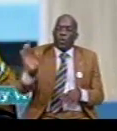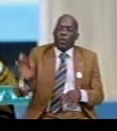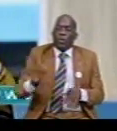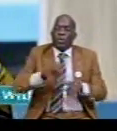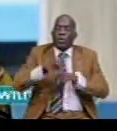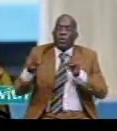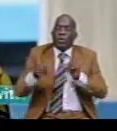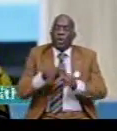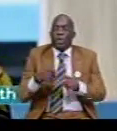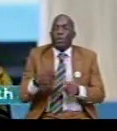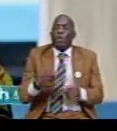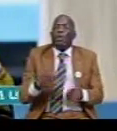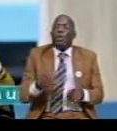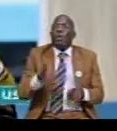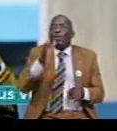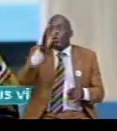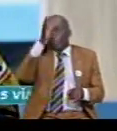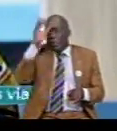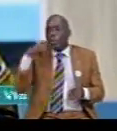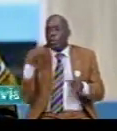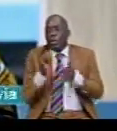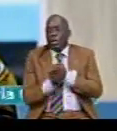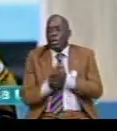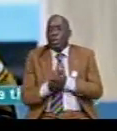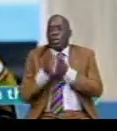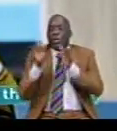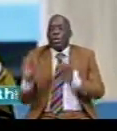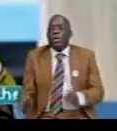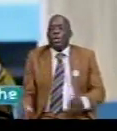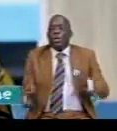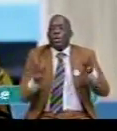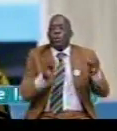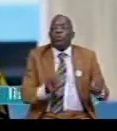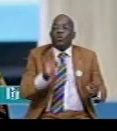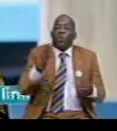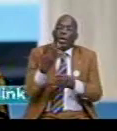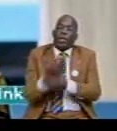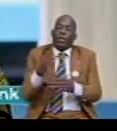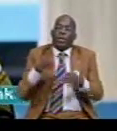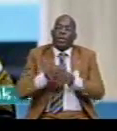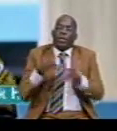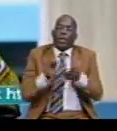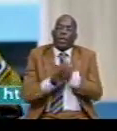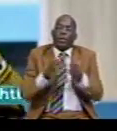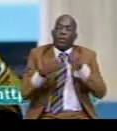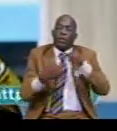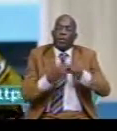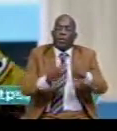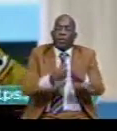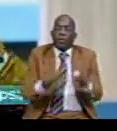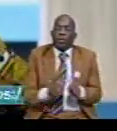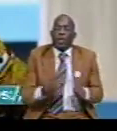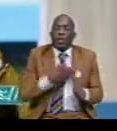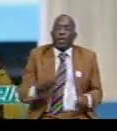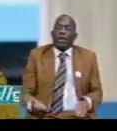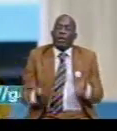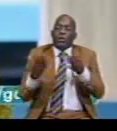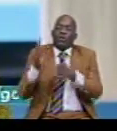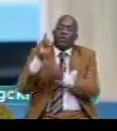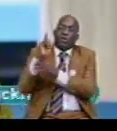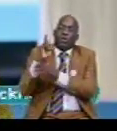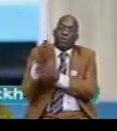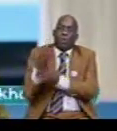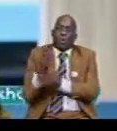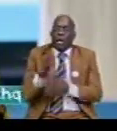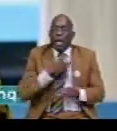wa kan soke ka gbo kan si ibi ti a ti ni inira mo se be nigba ti mo de hospital fun